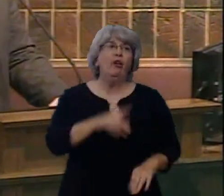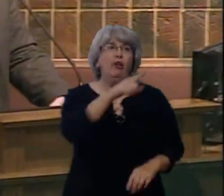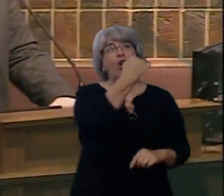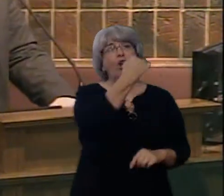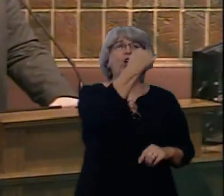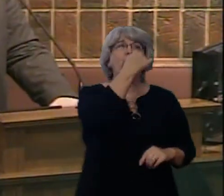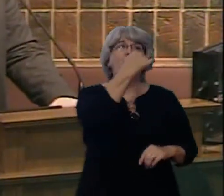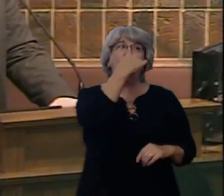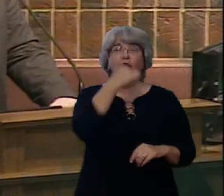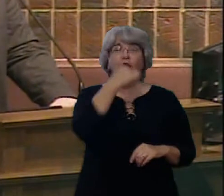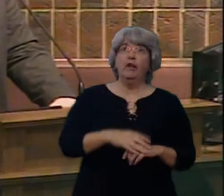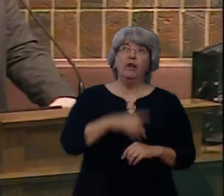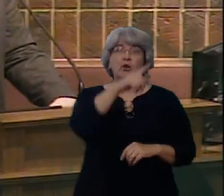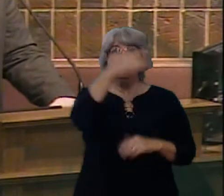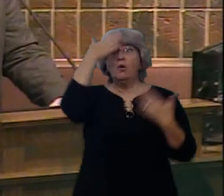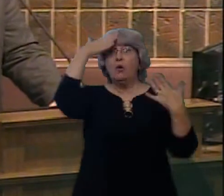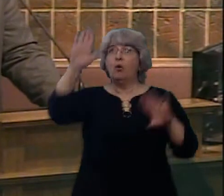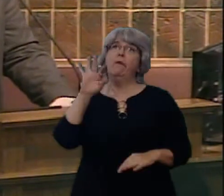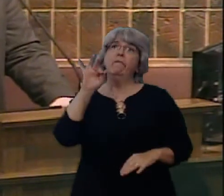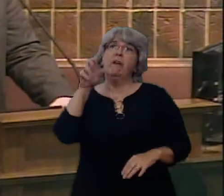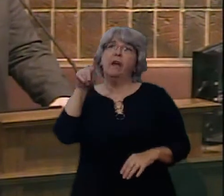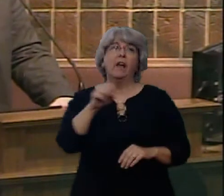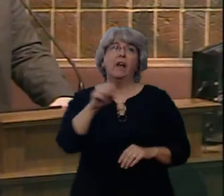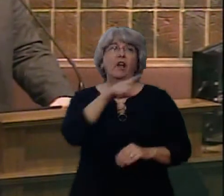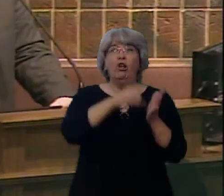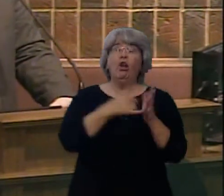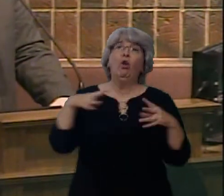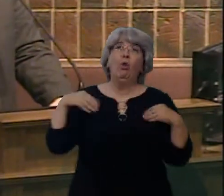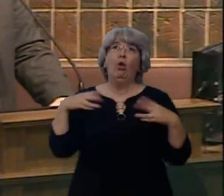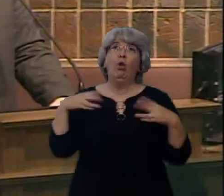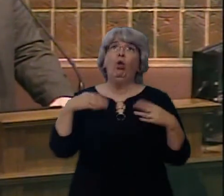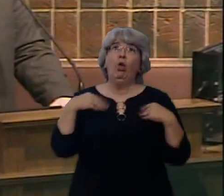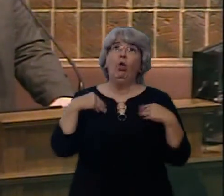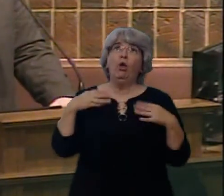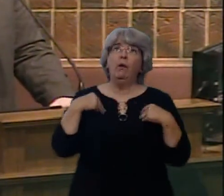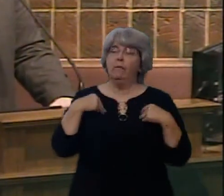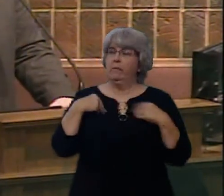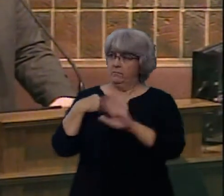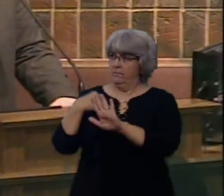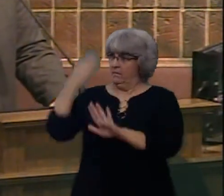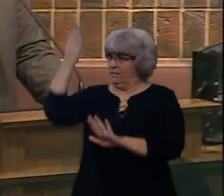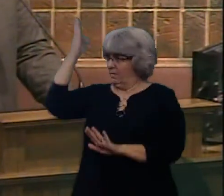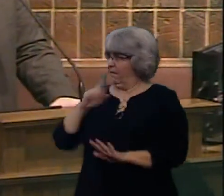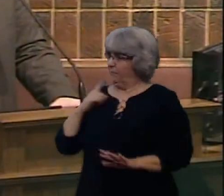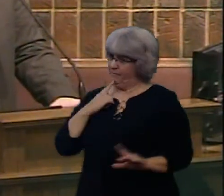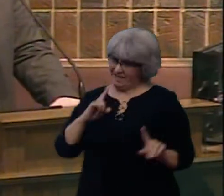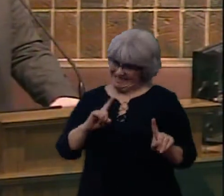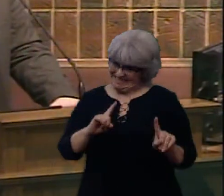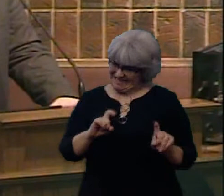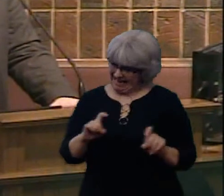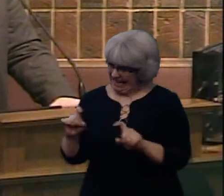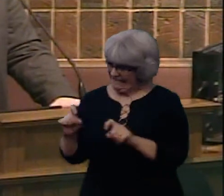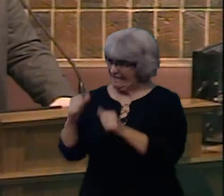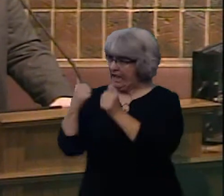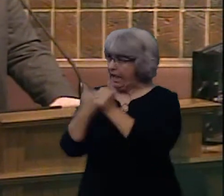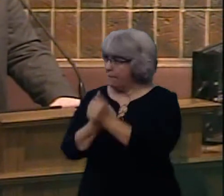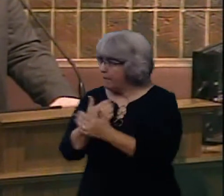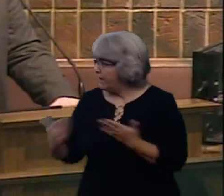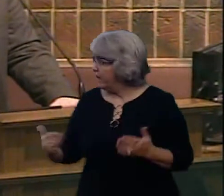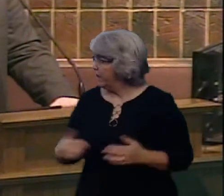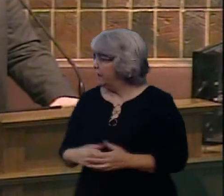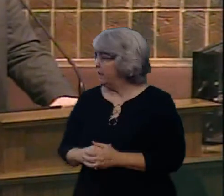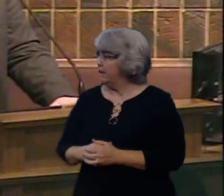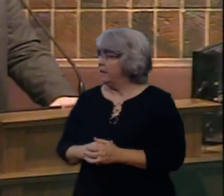care about the facts. No, God tells us we need to test everything. We need to ensure that it is